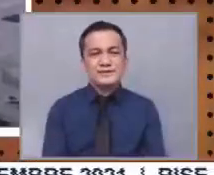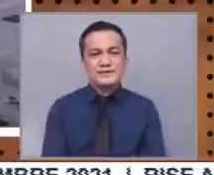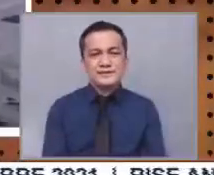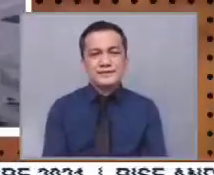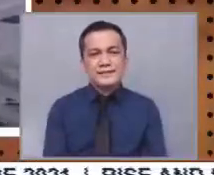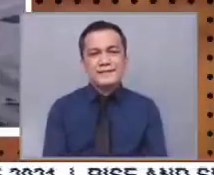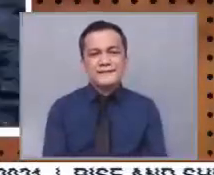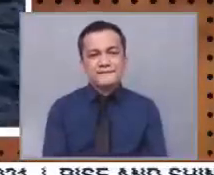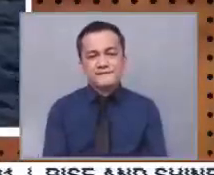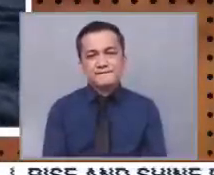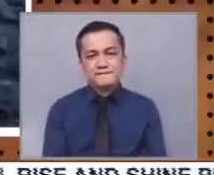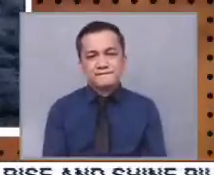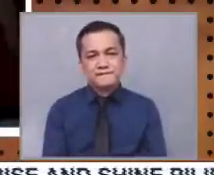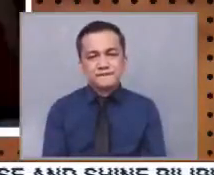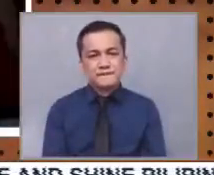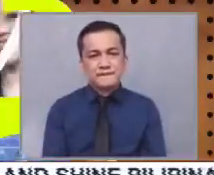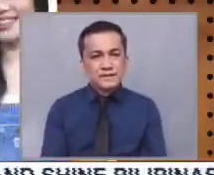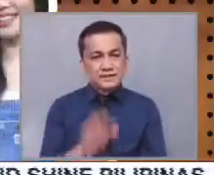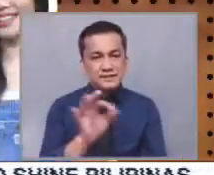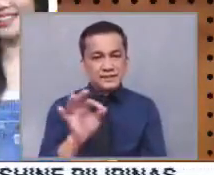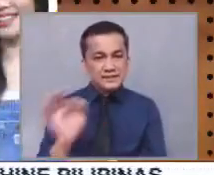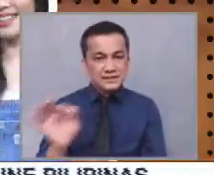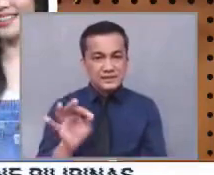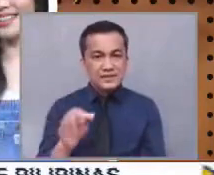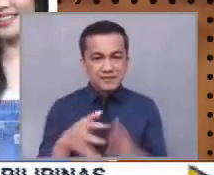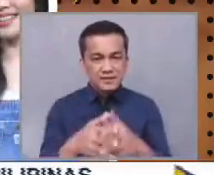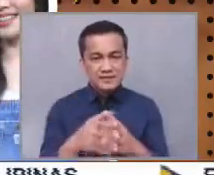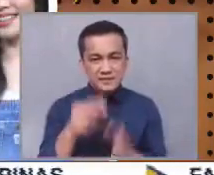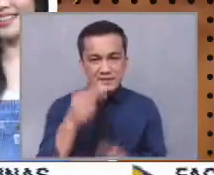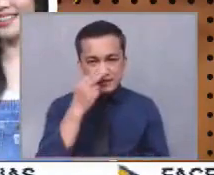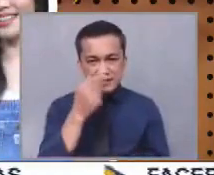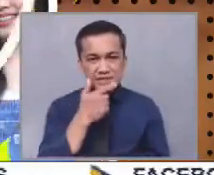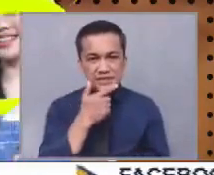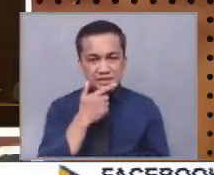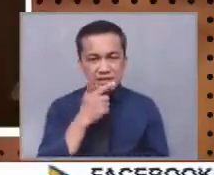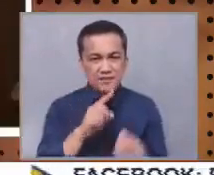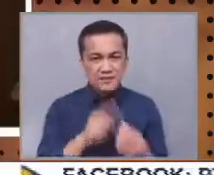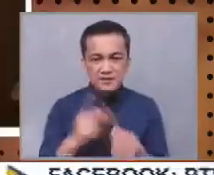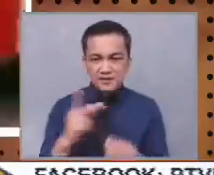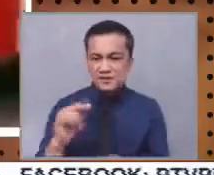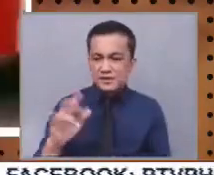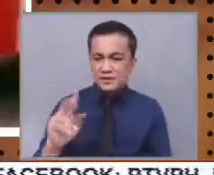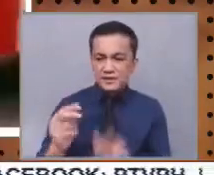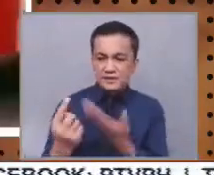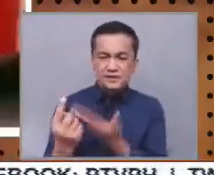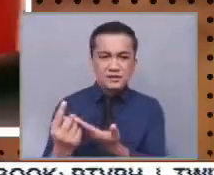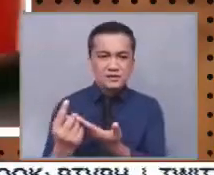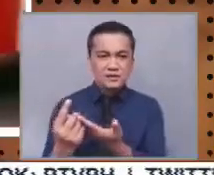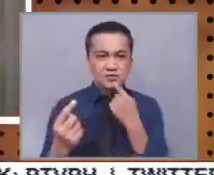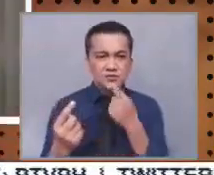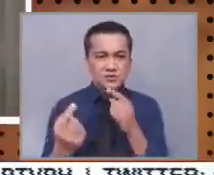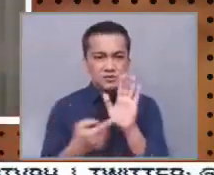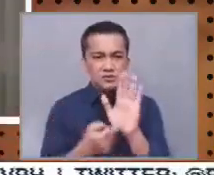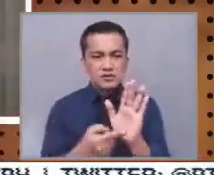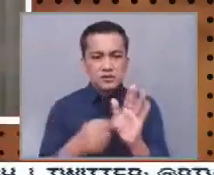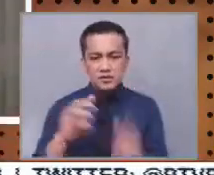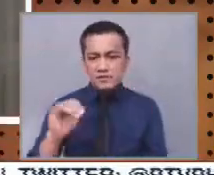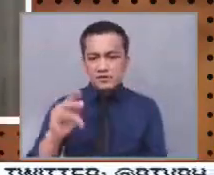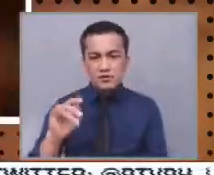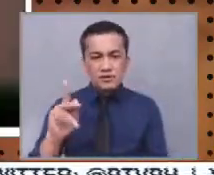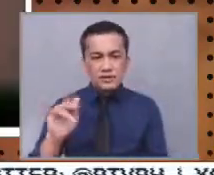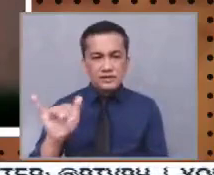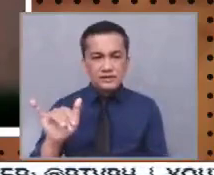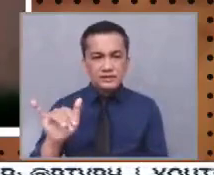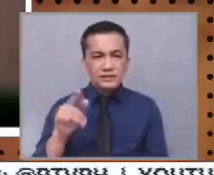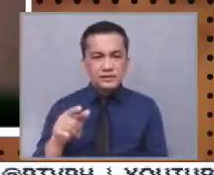This 1990 American comedy film revolves around Kevin McAllister, portrayed by Macaulay Culkin, an 8-year-old bratty